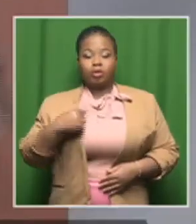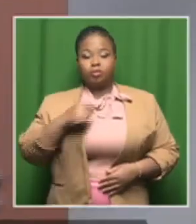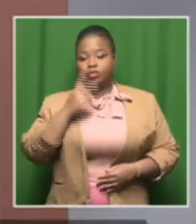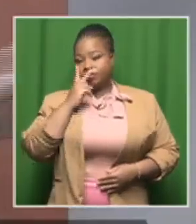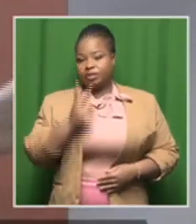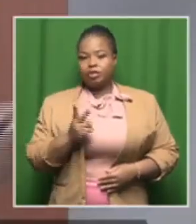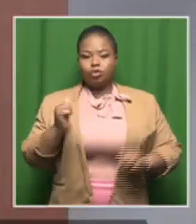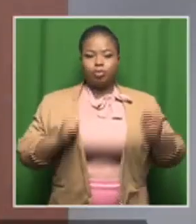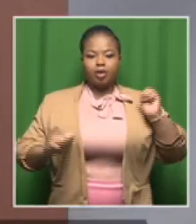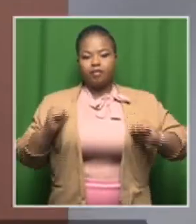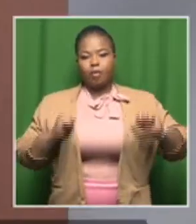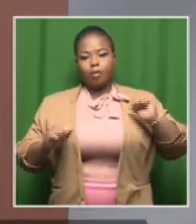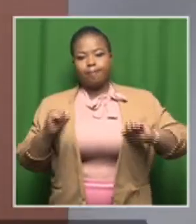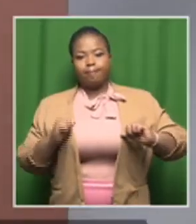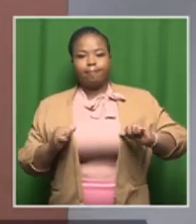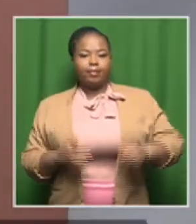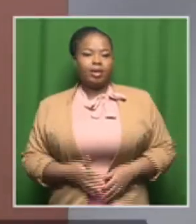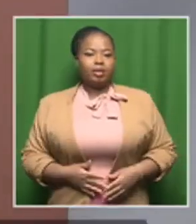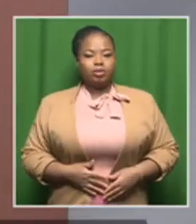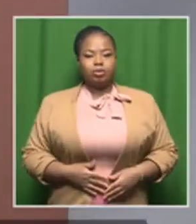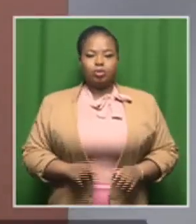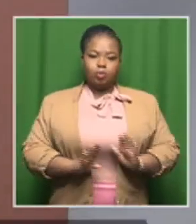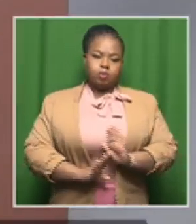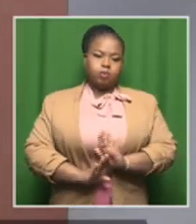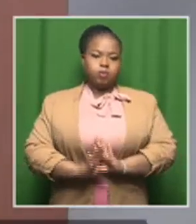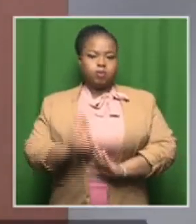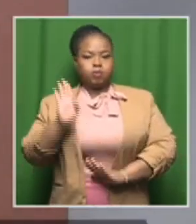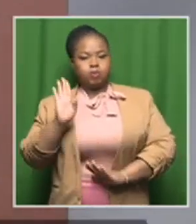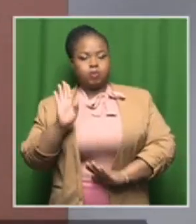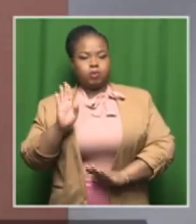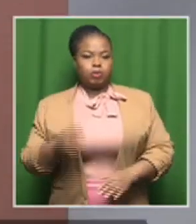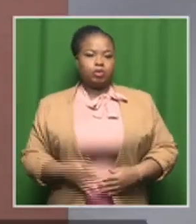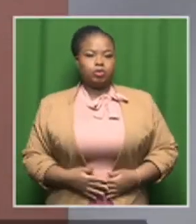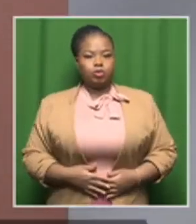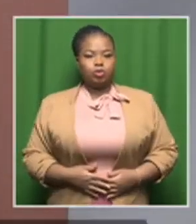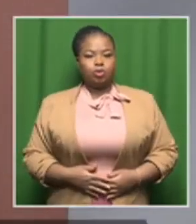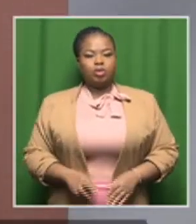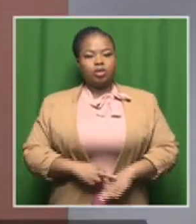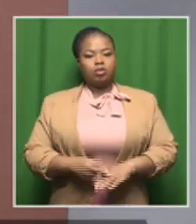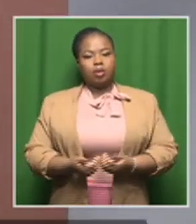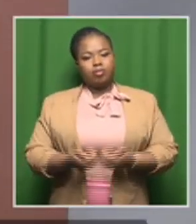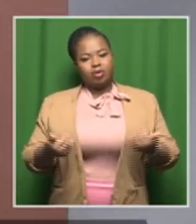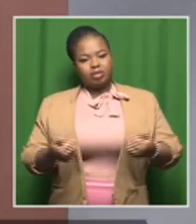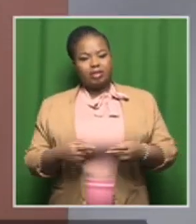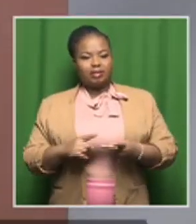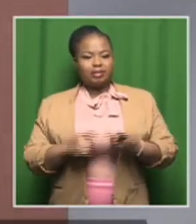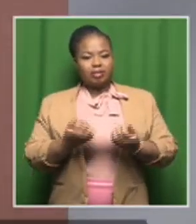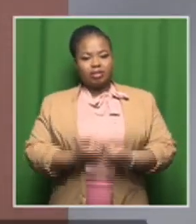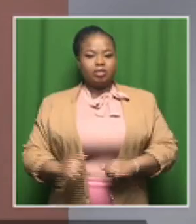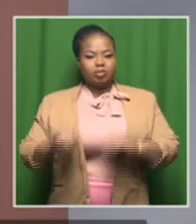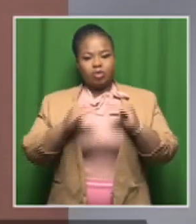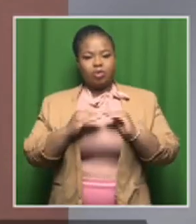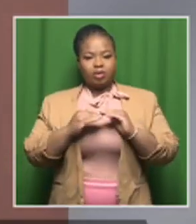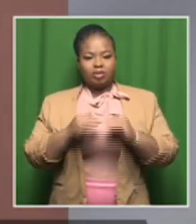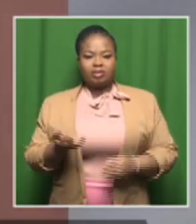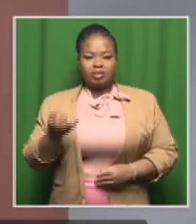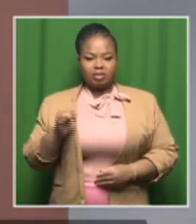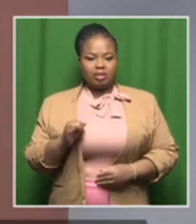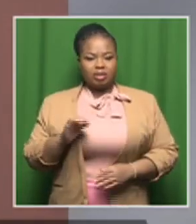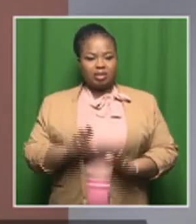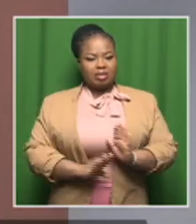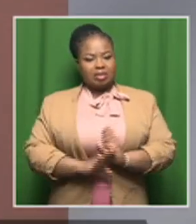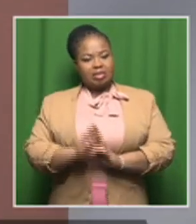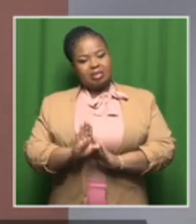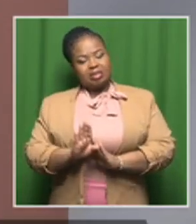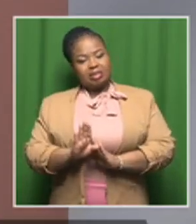on stages, we've seen you grow through the apartheid era, through democracy, and you're still going at it. But